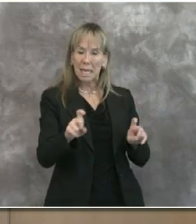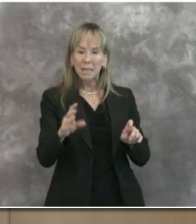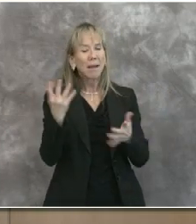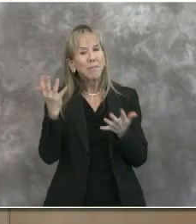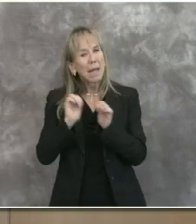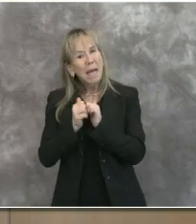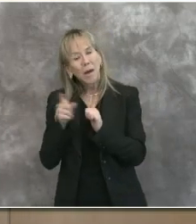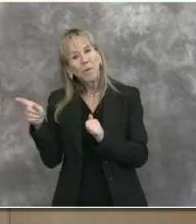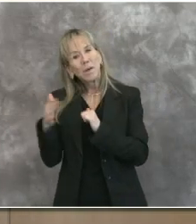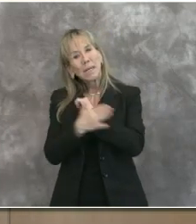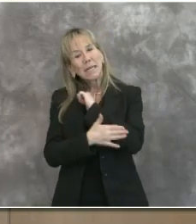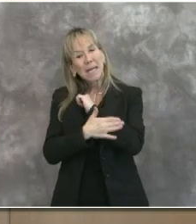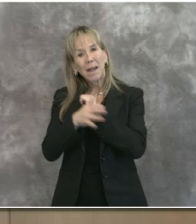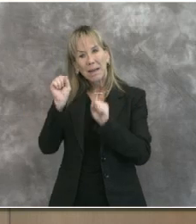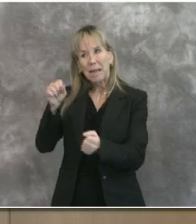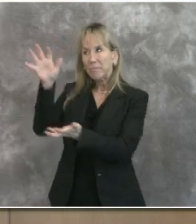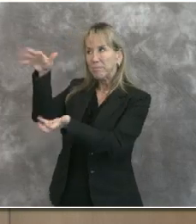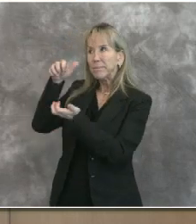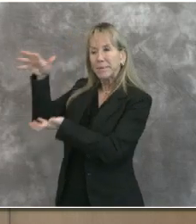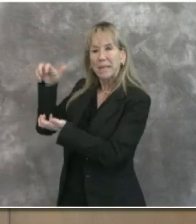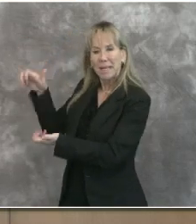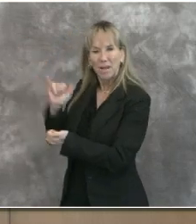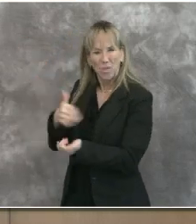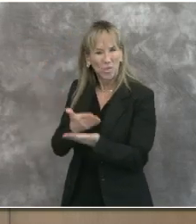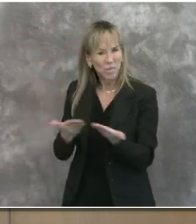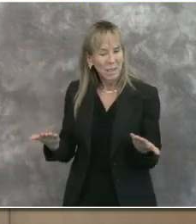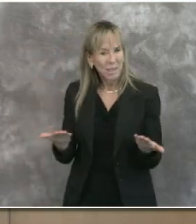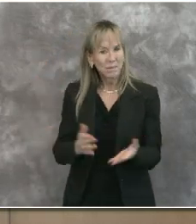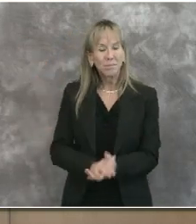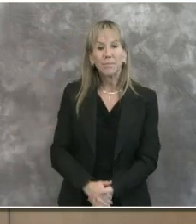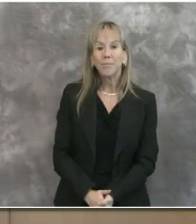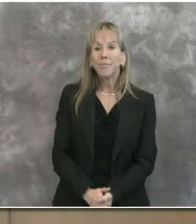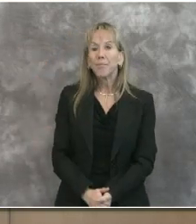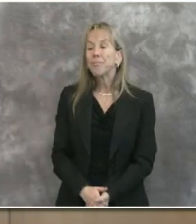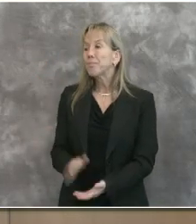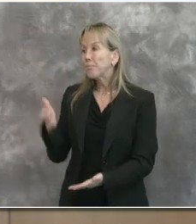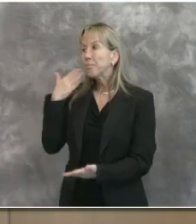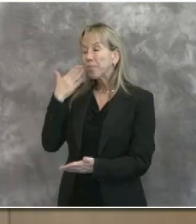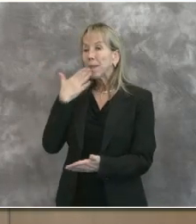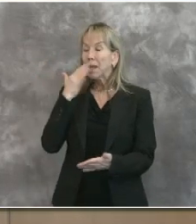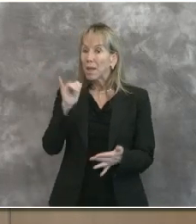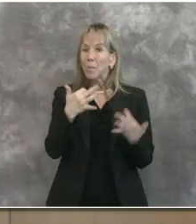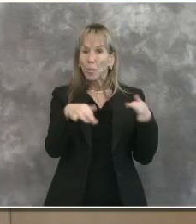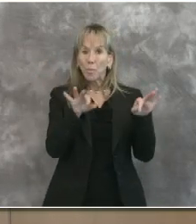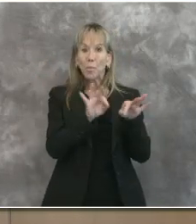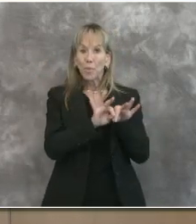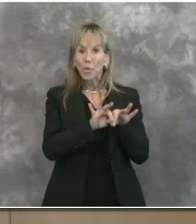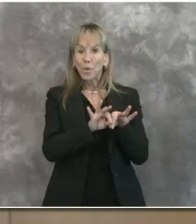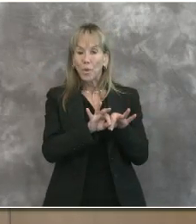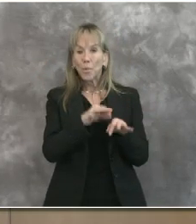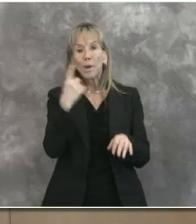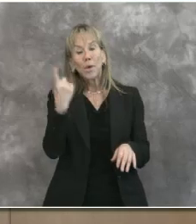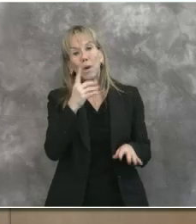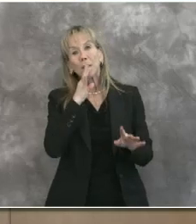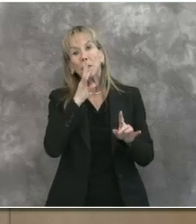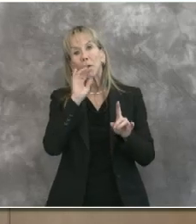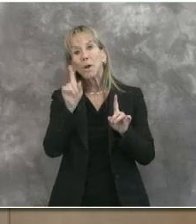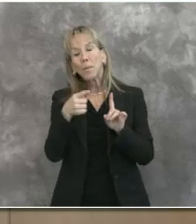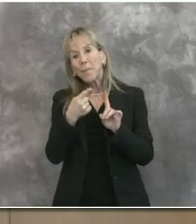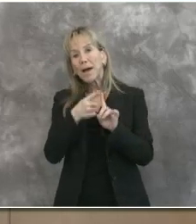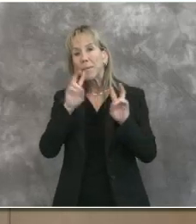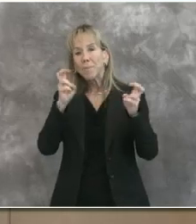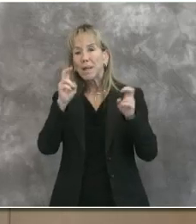to obtain those supplies? Well, thank you for that, and that's important to remember. We always talk about the PPE